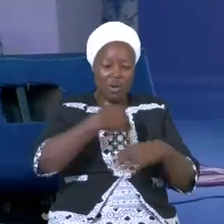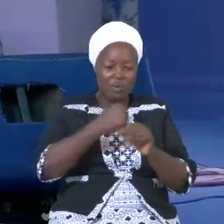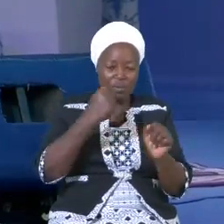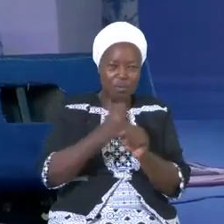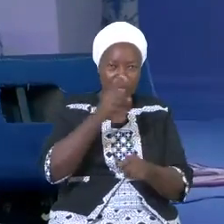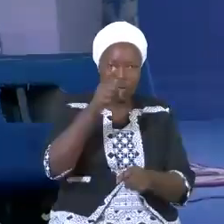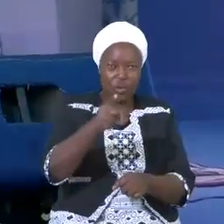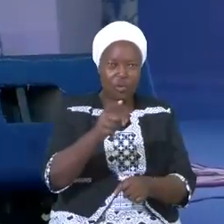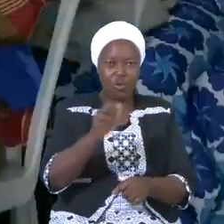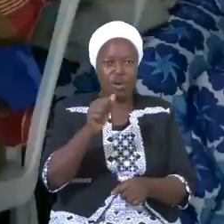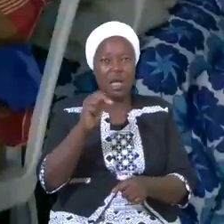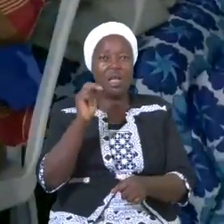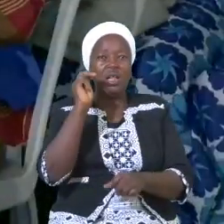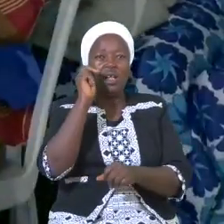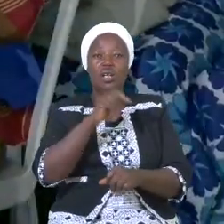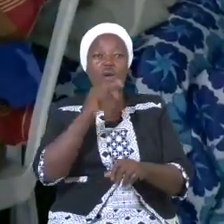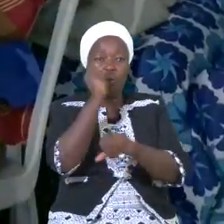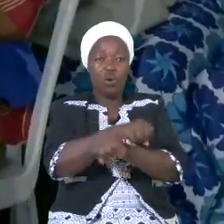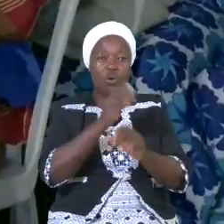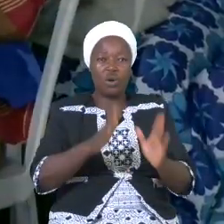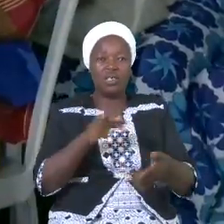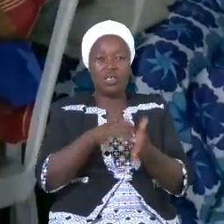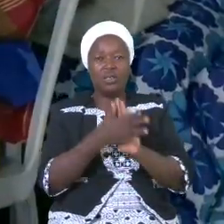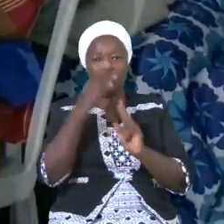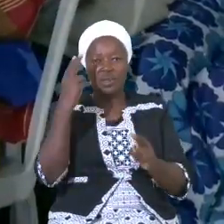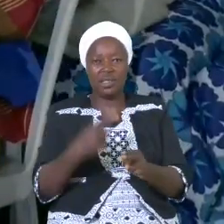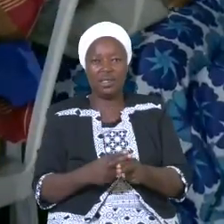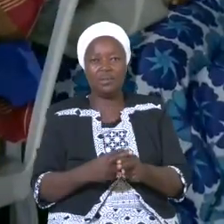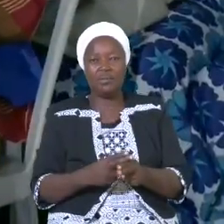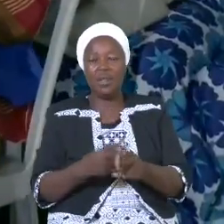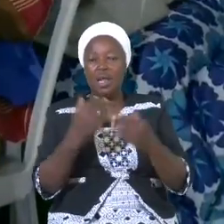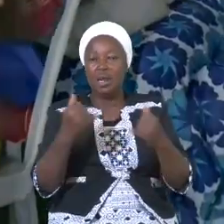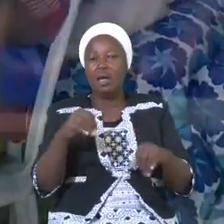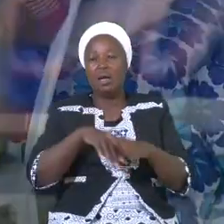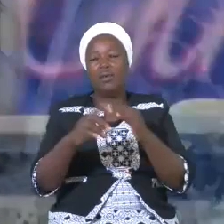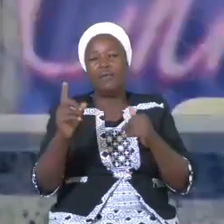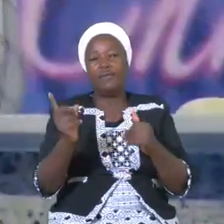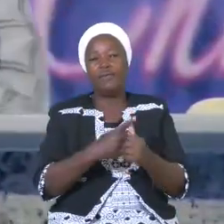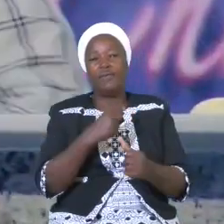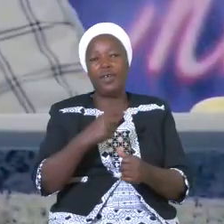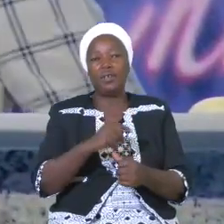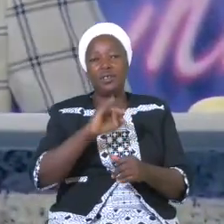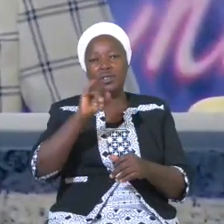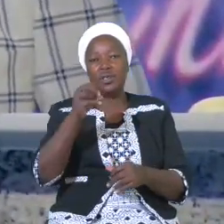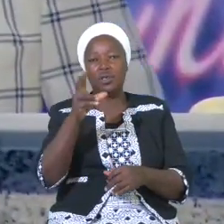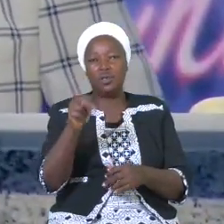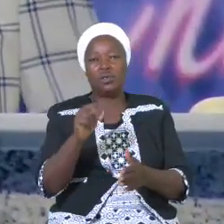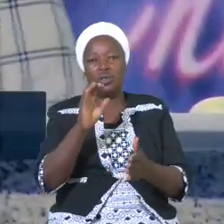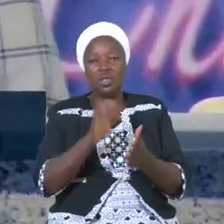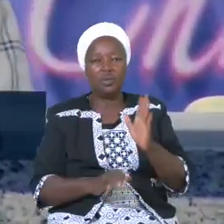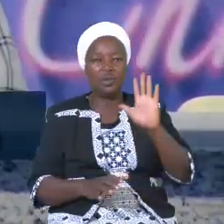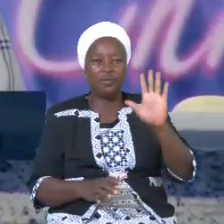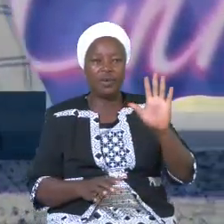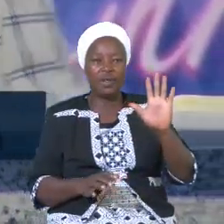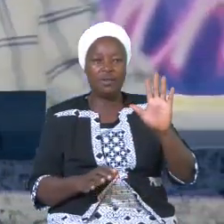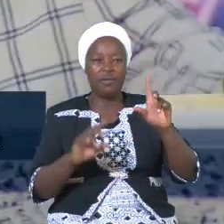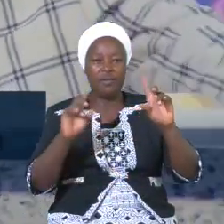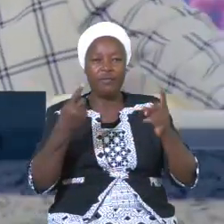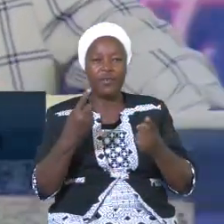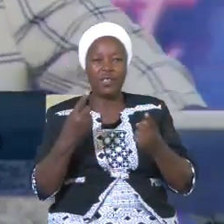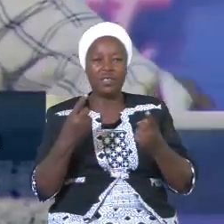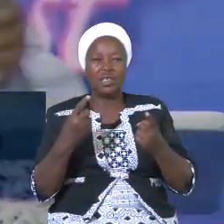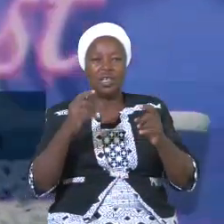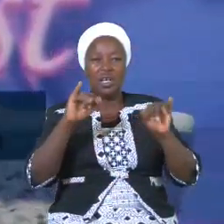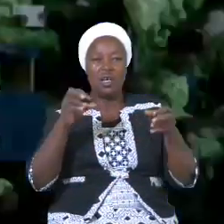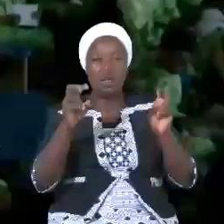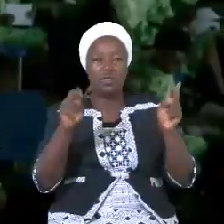overcomer look at first john chapter five first john chapter